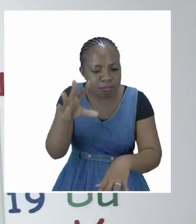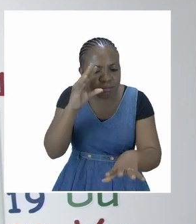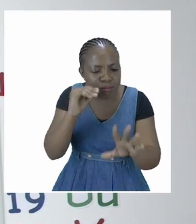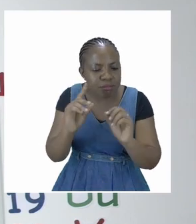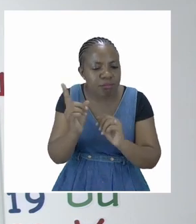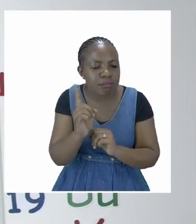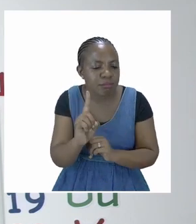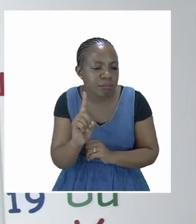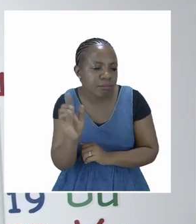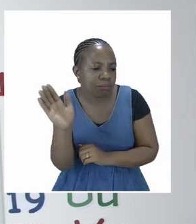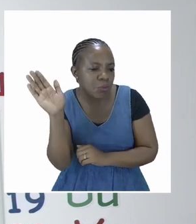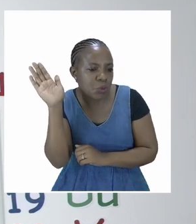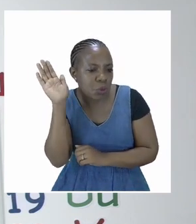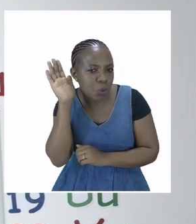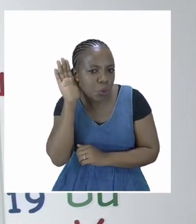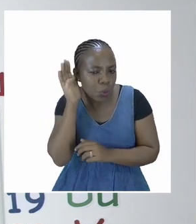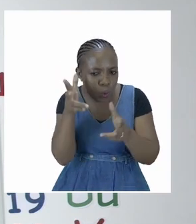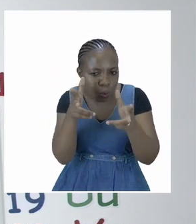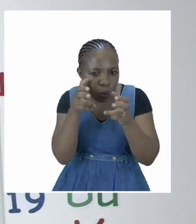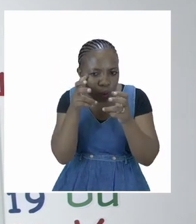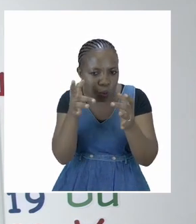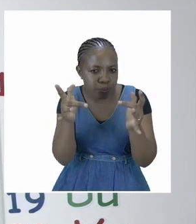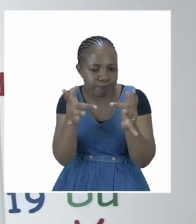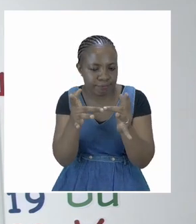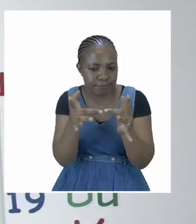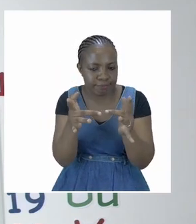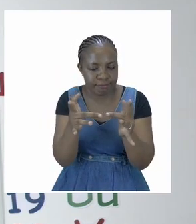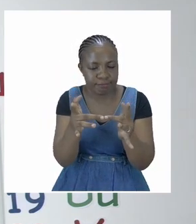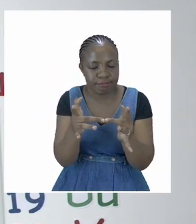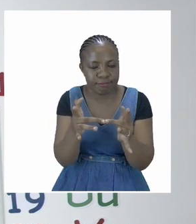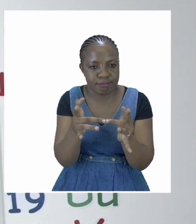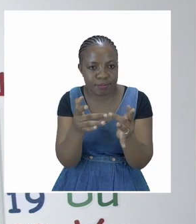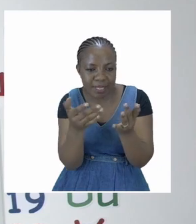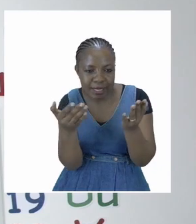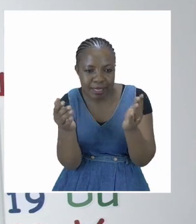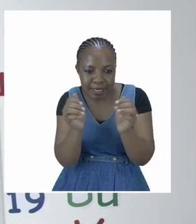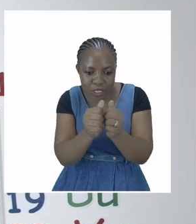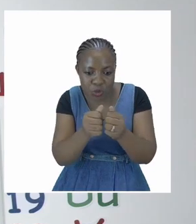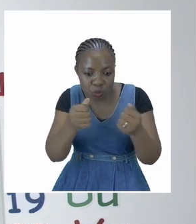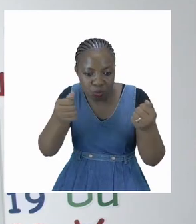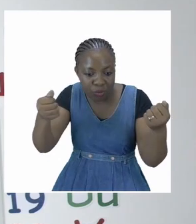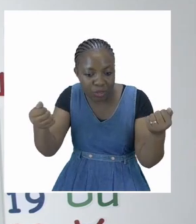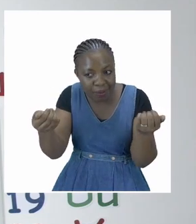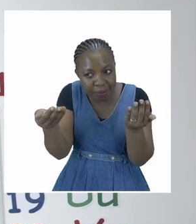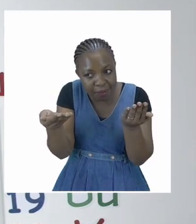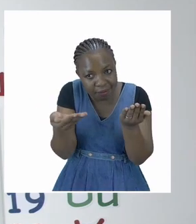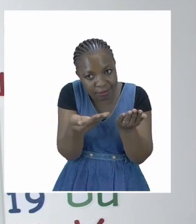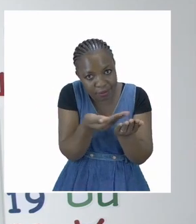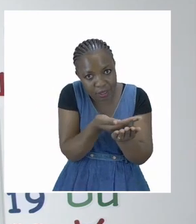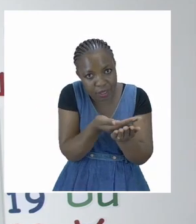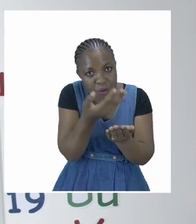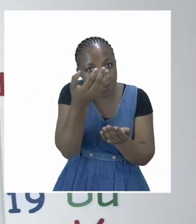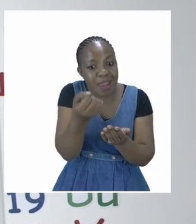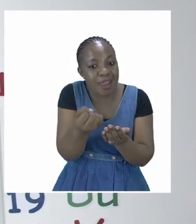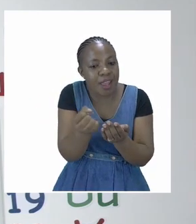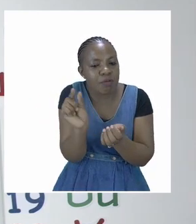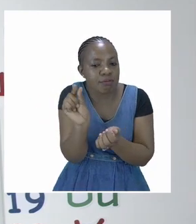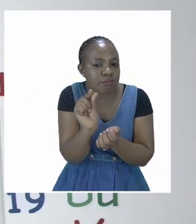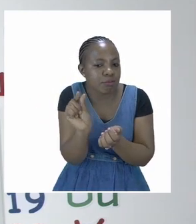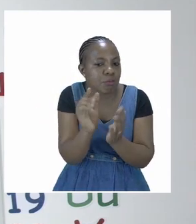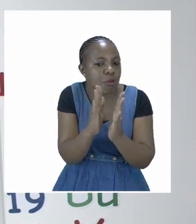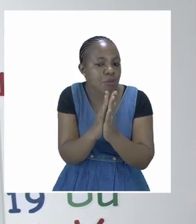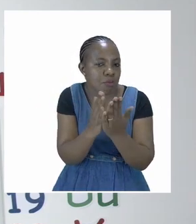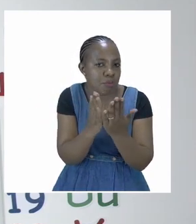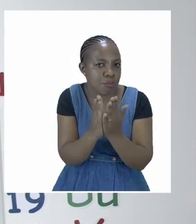or watching online. Inside the newspapers, there is an insert of the lesson